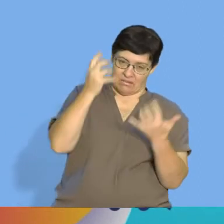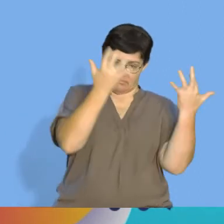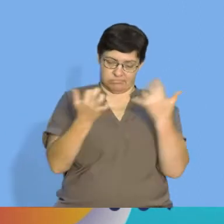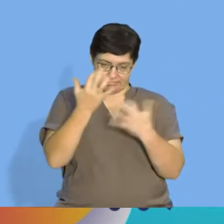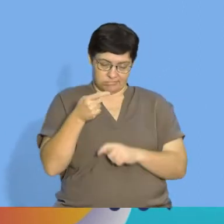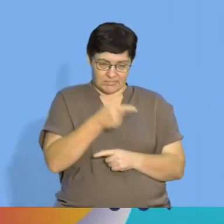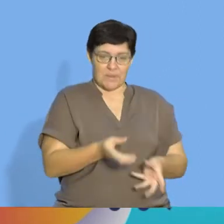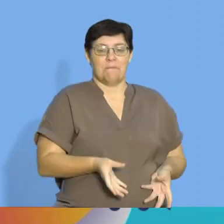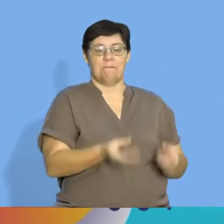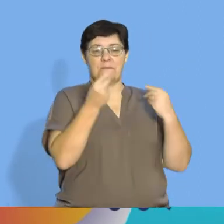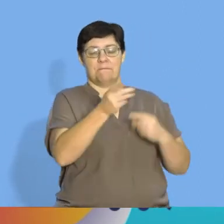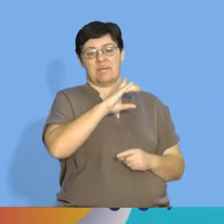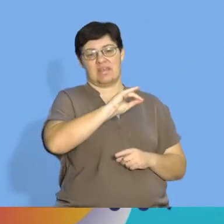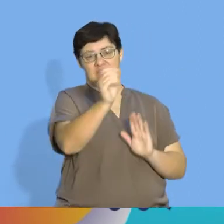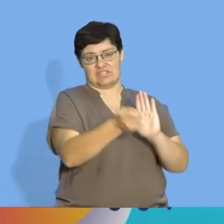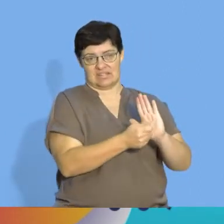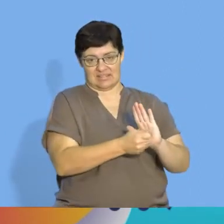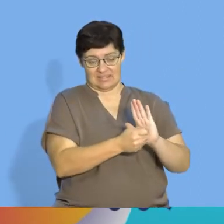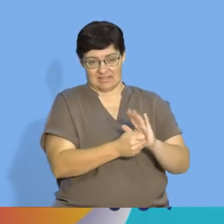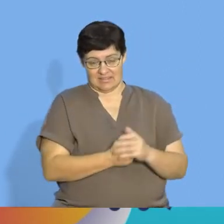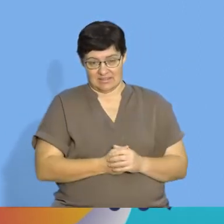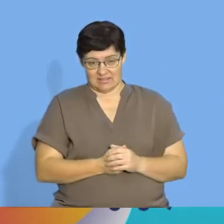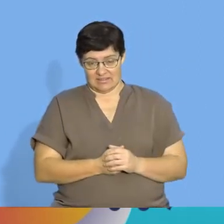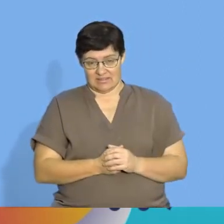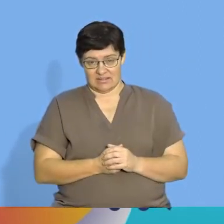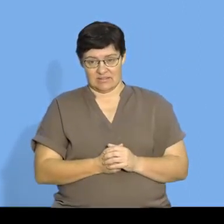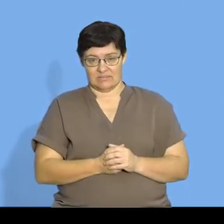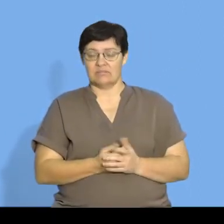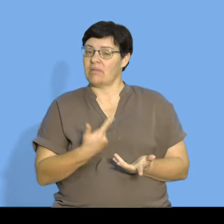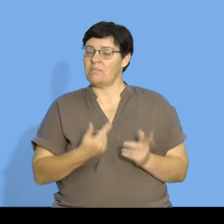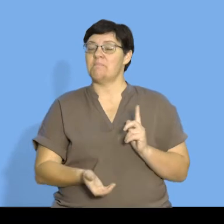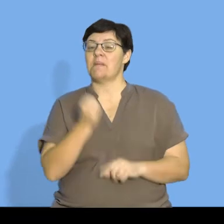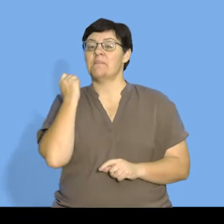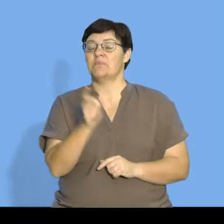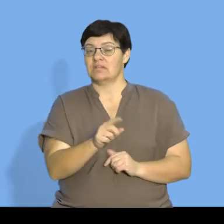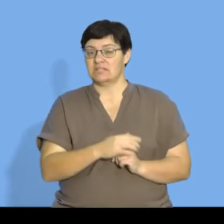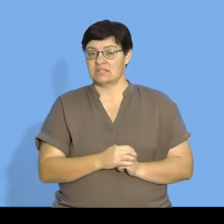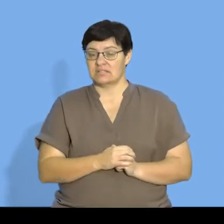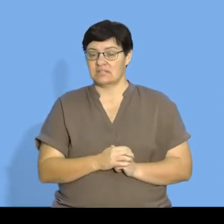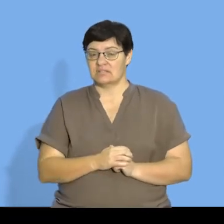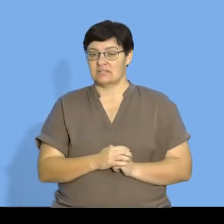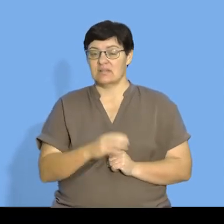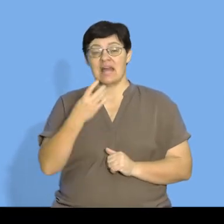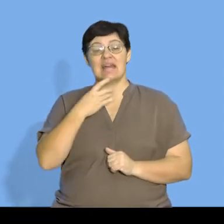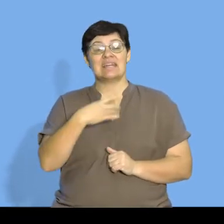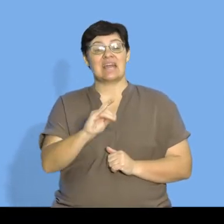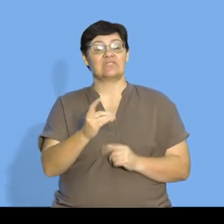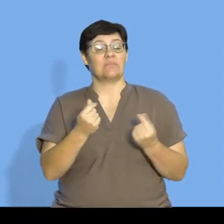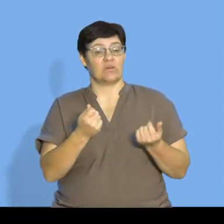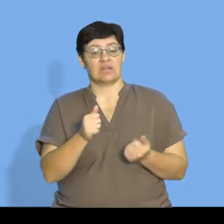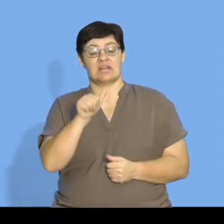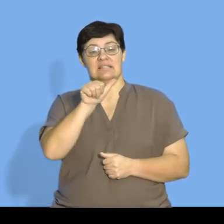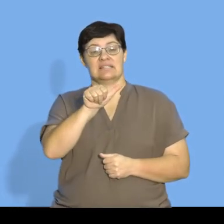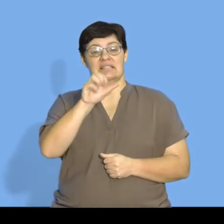backwards to calculate your cash sales. And therefore, you would find that you would end up with a cash sales